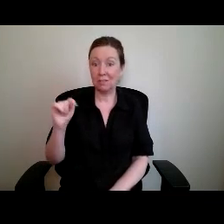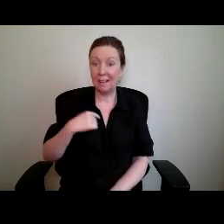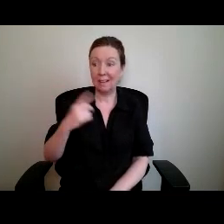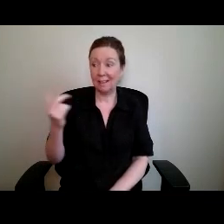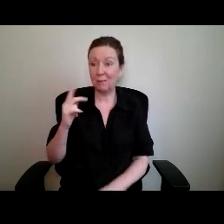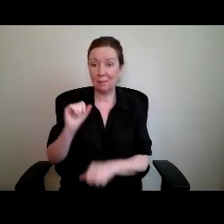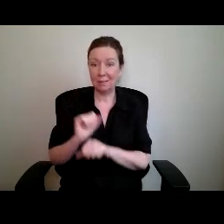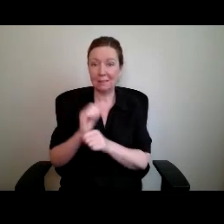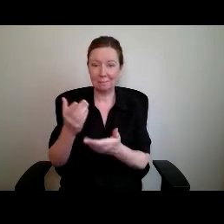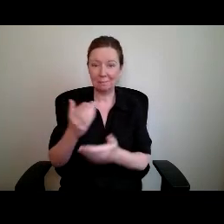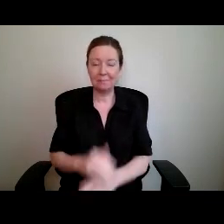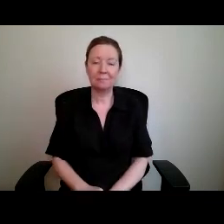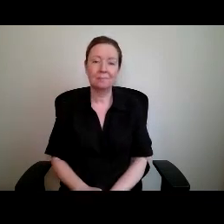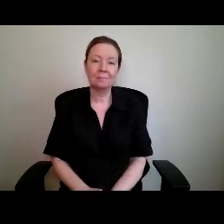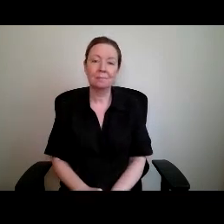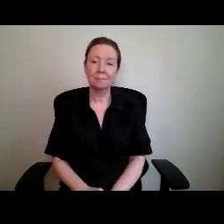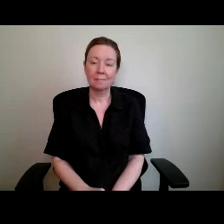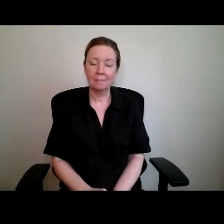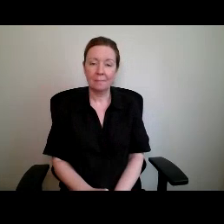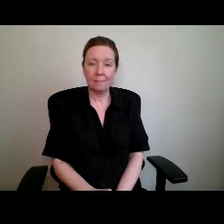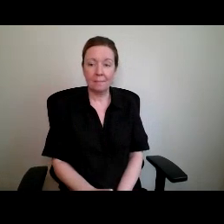are located.